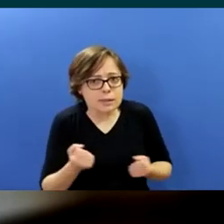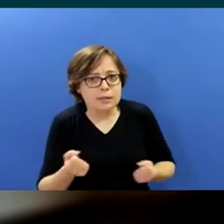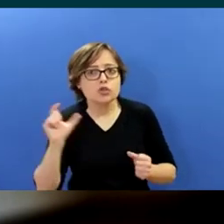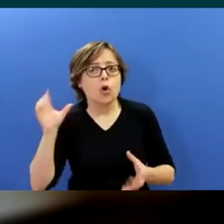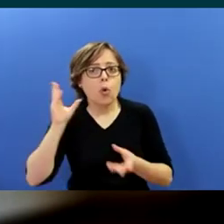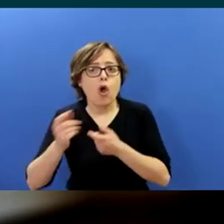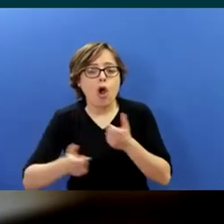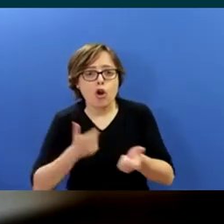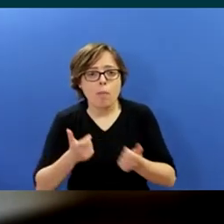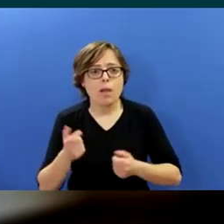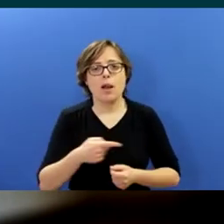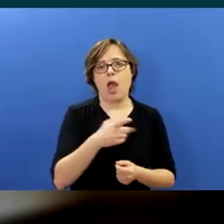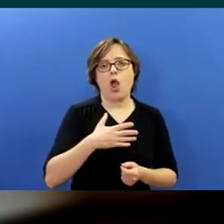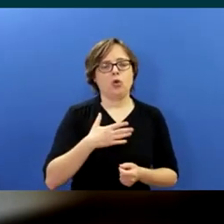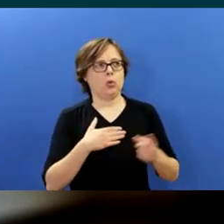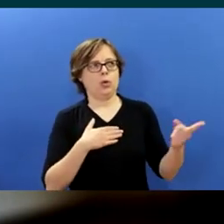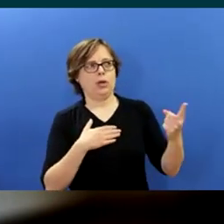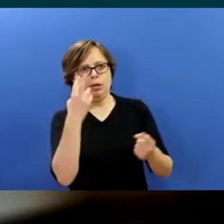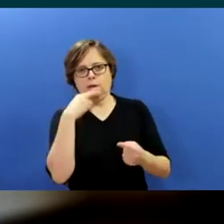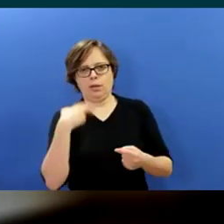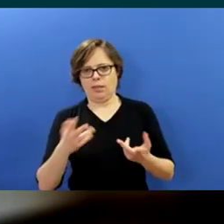Important, you can see on the right